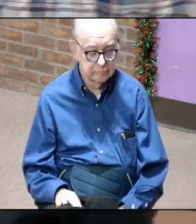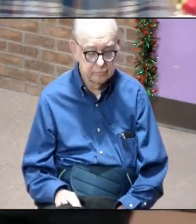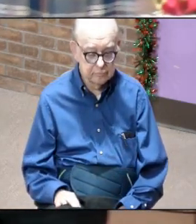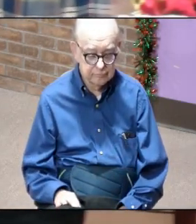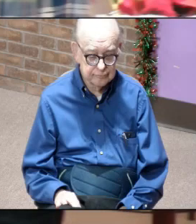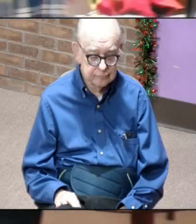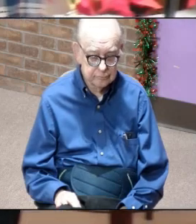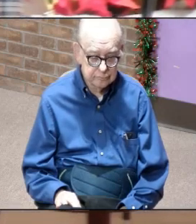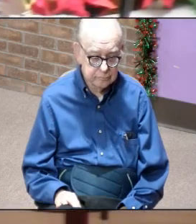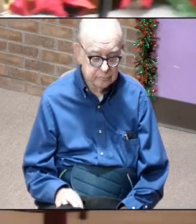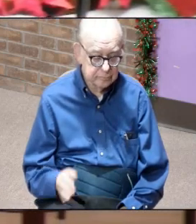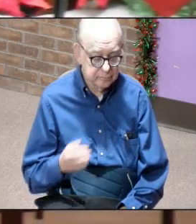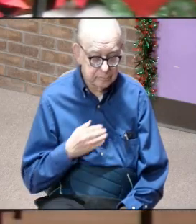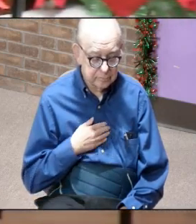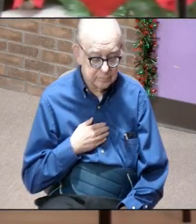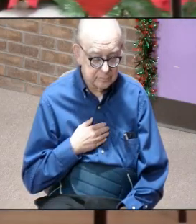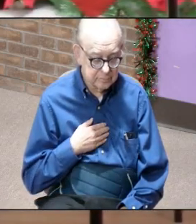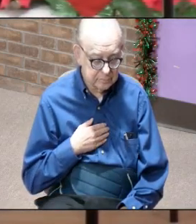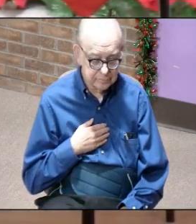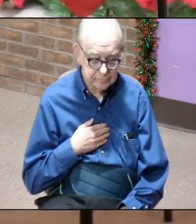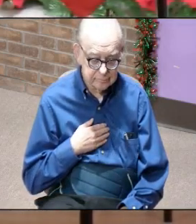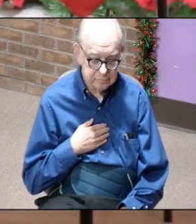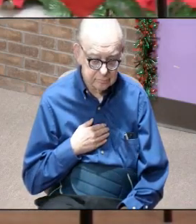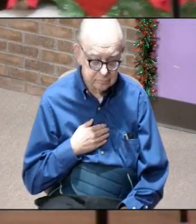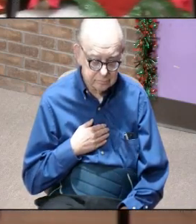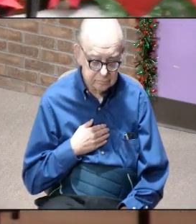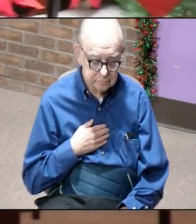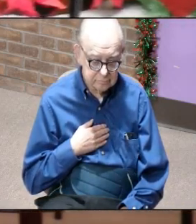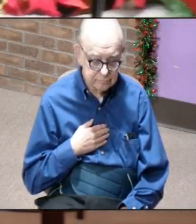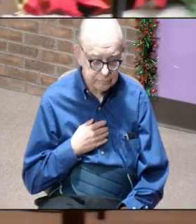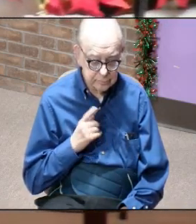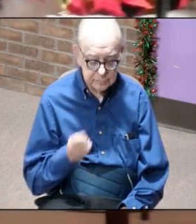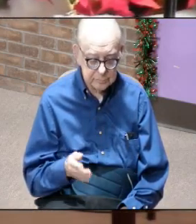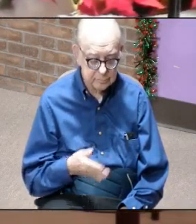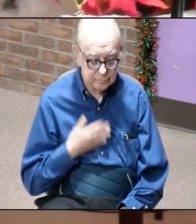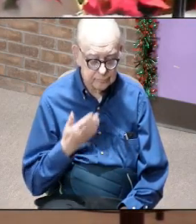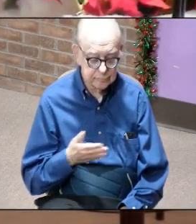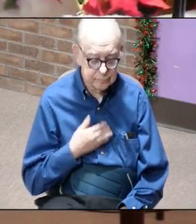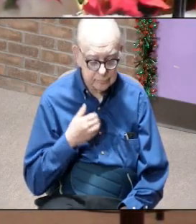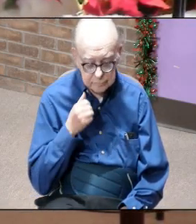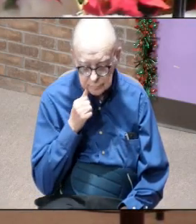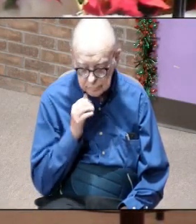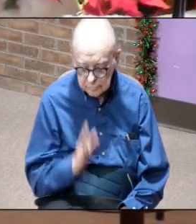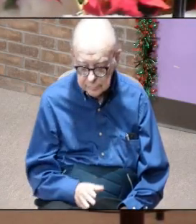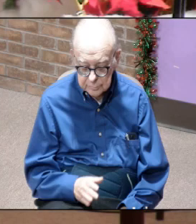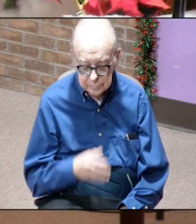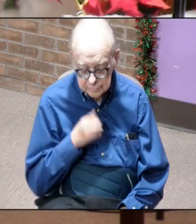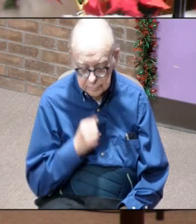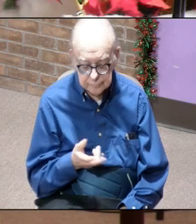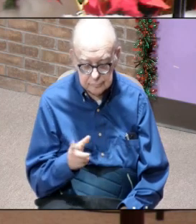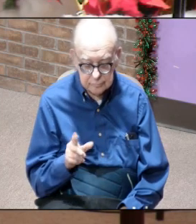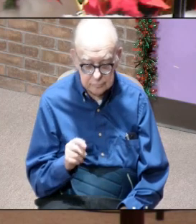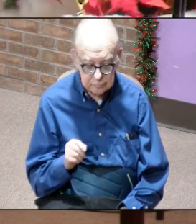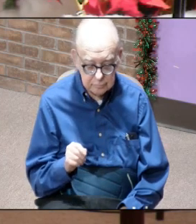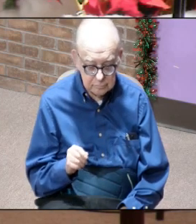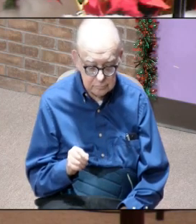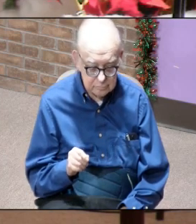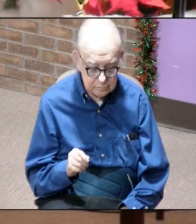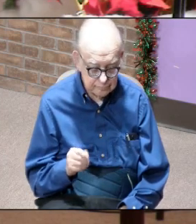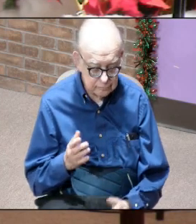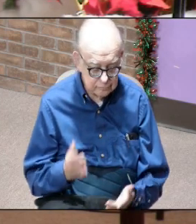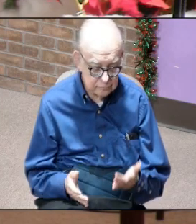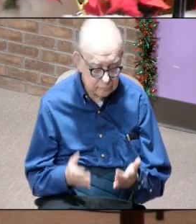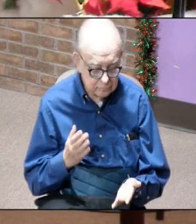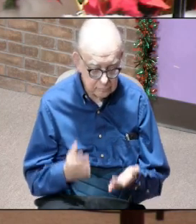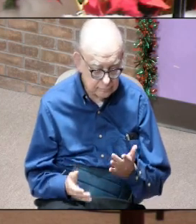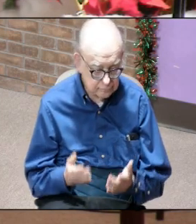I'm not a sexist, but it was a young girl in her 20s going, I have